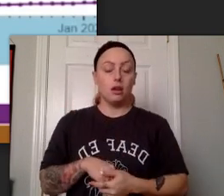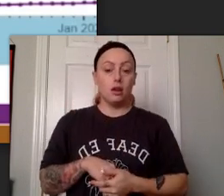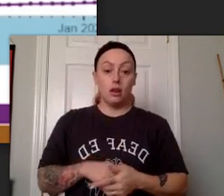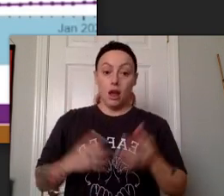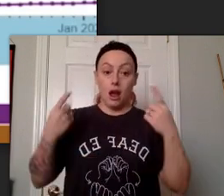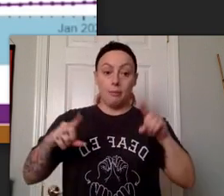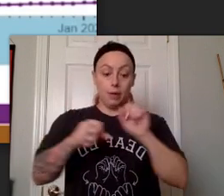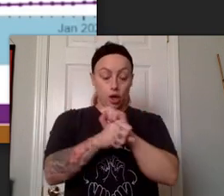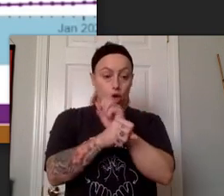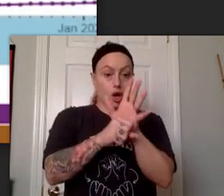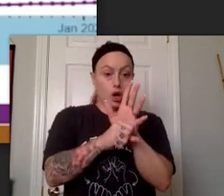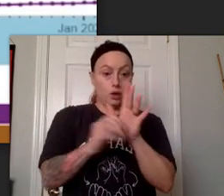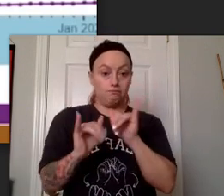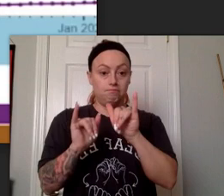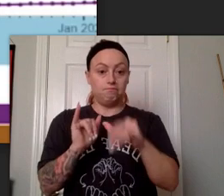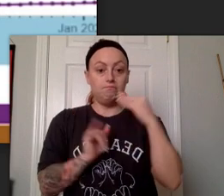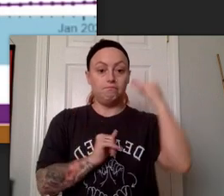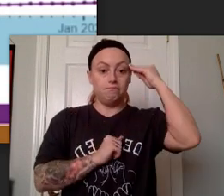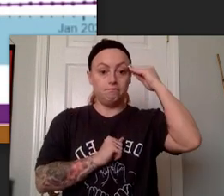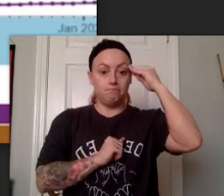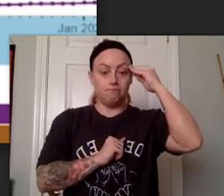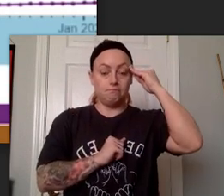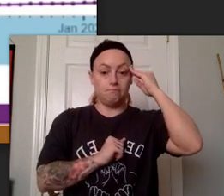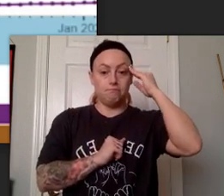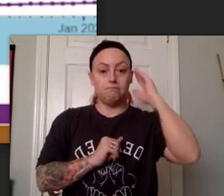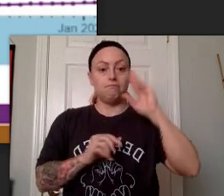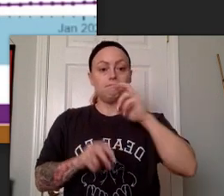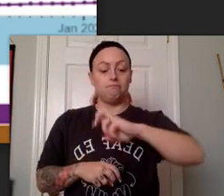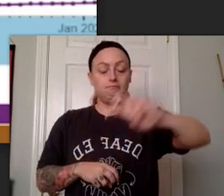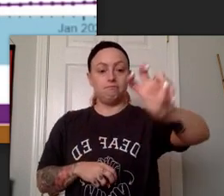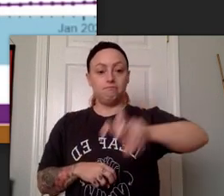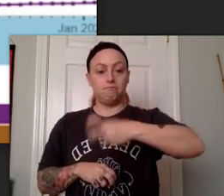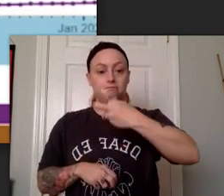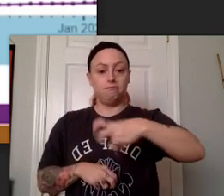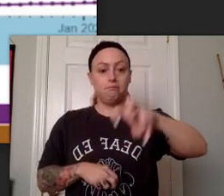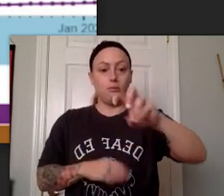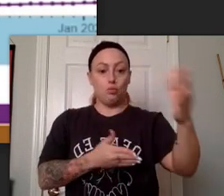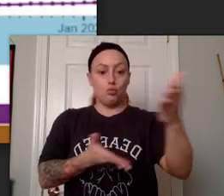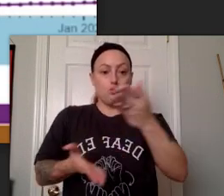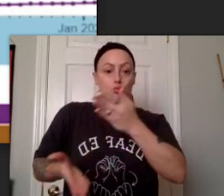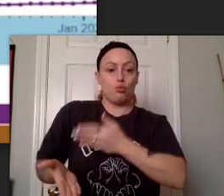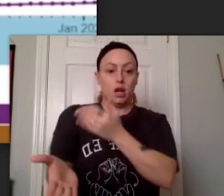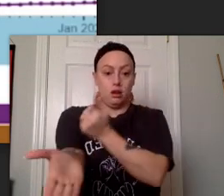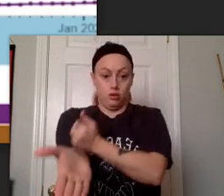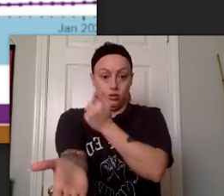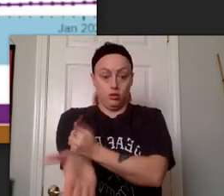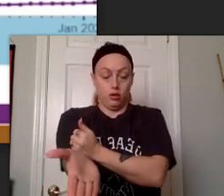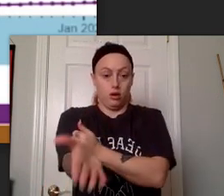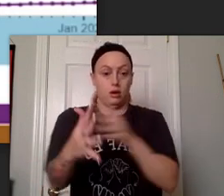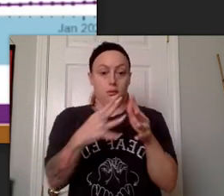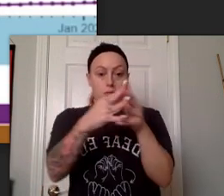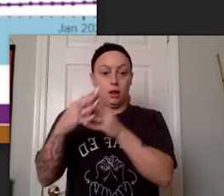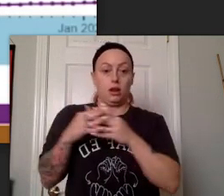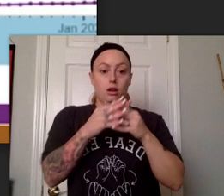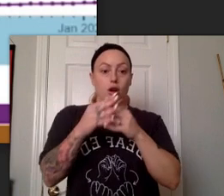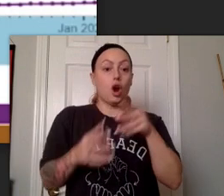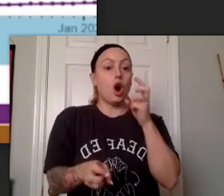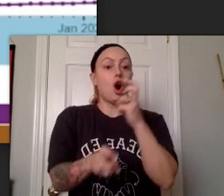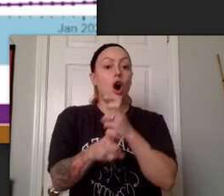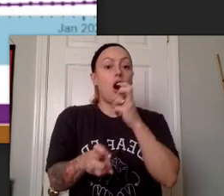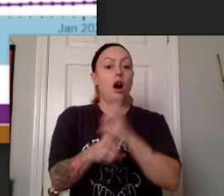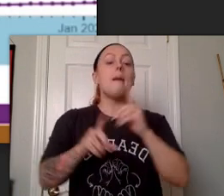because import exporting across the board was largely affected. Yet we've still managed to get fentanyl from China